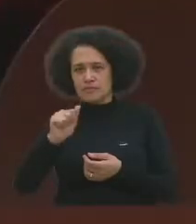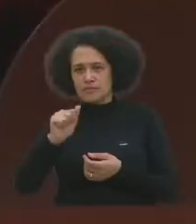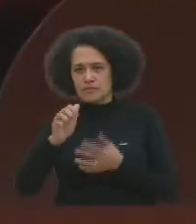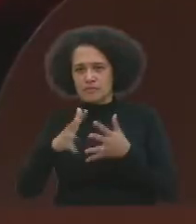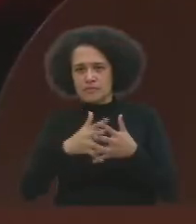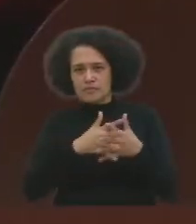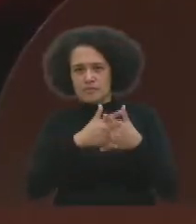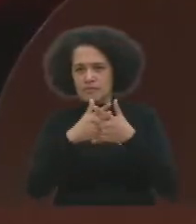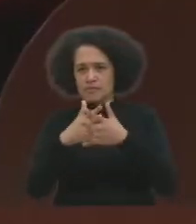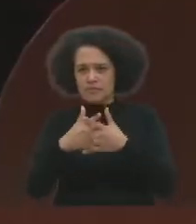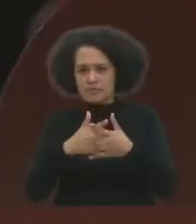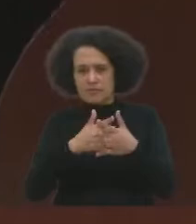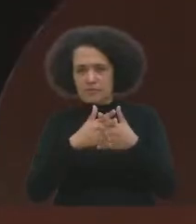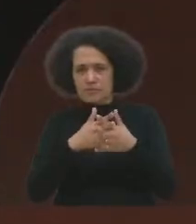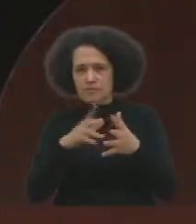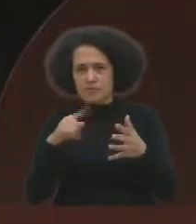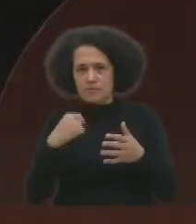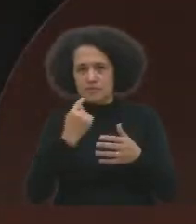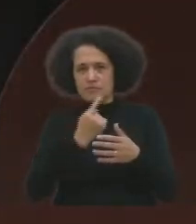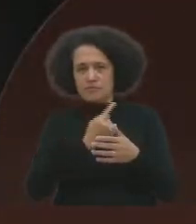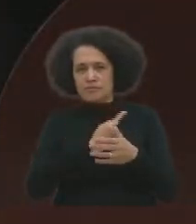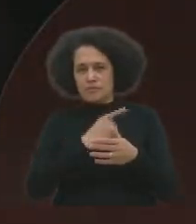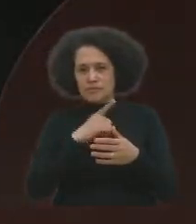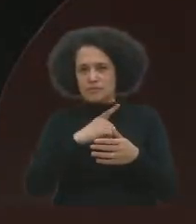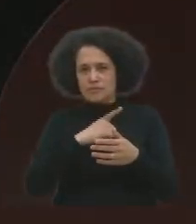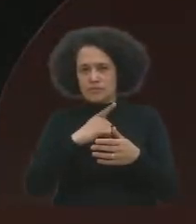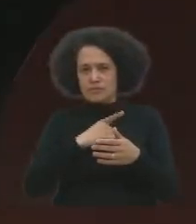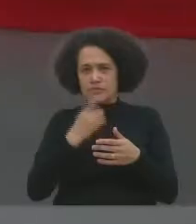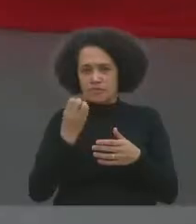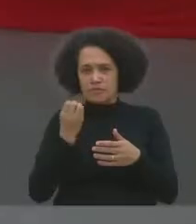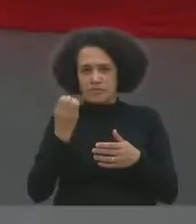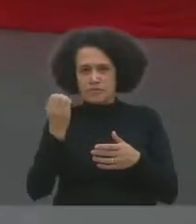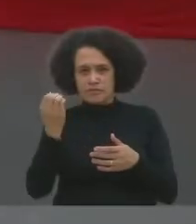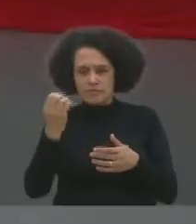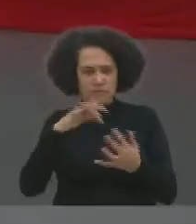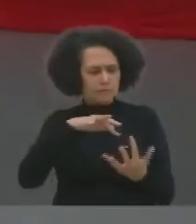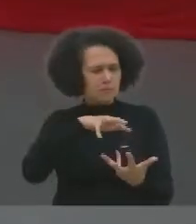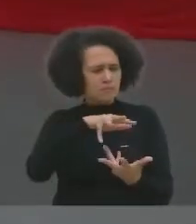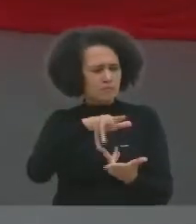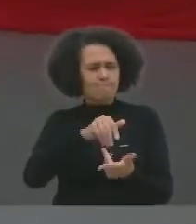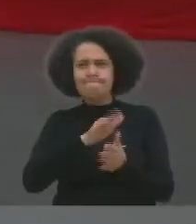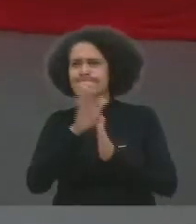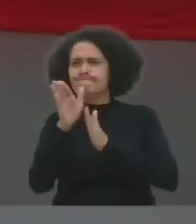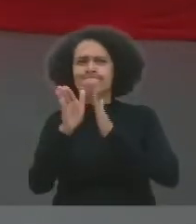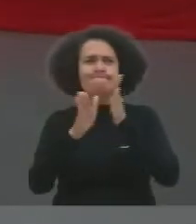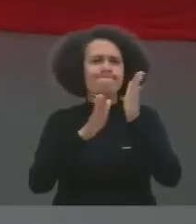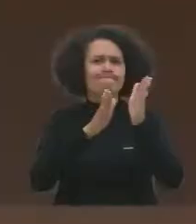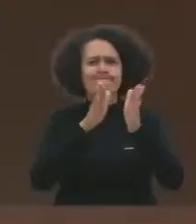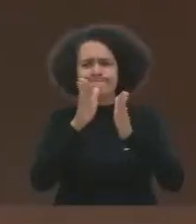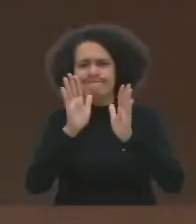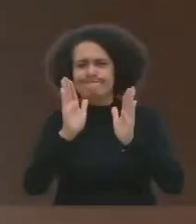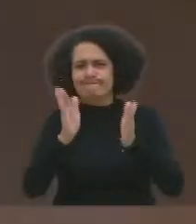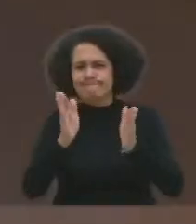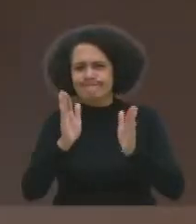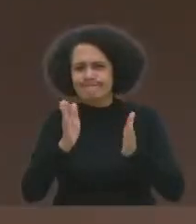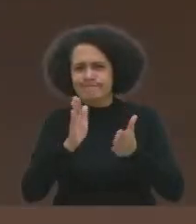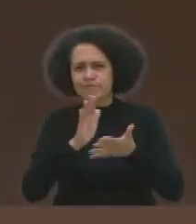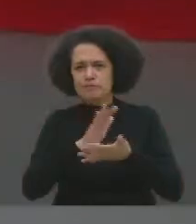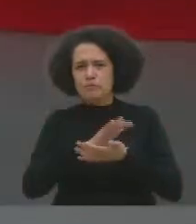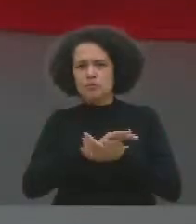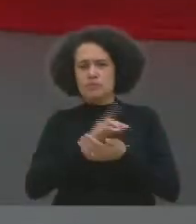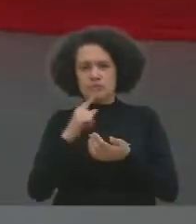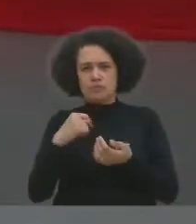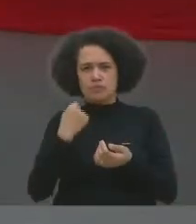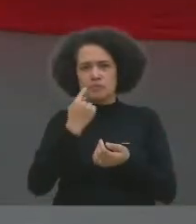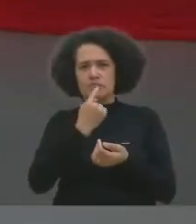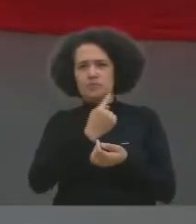the world. E nós viajamos por todo o mundo. As lay Catholic evangelists and missionaries. Nós